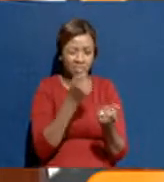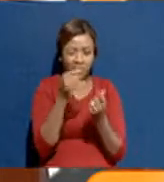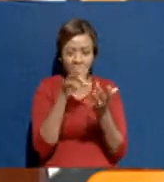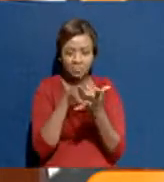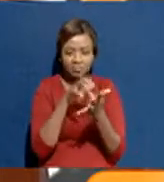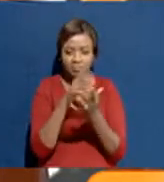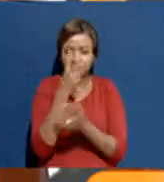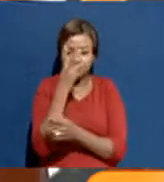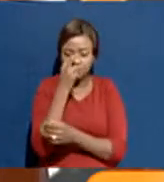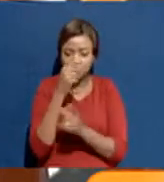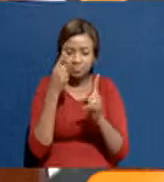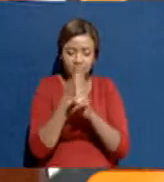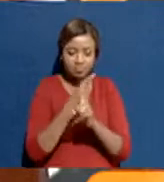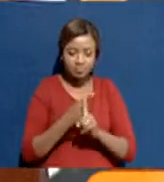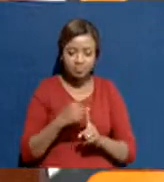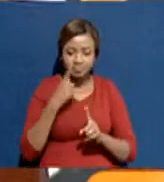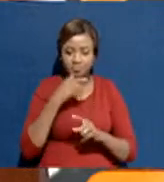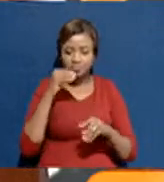of war crimes